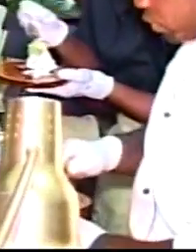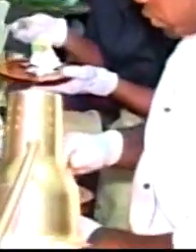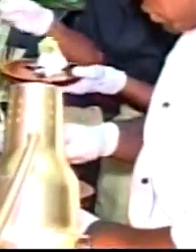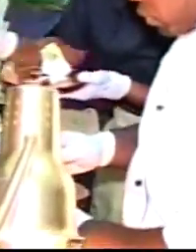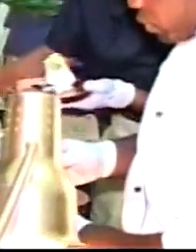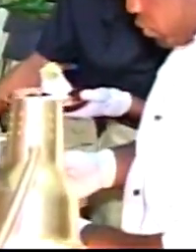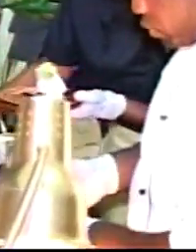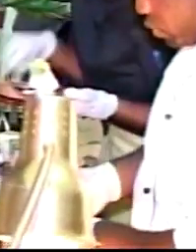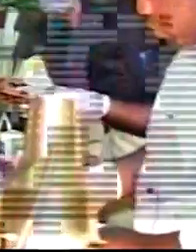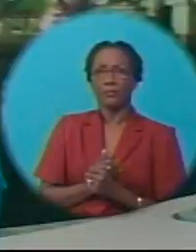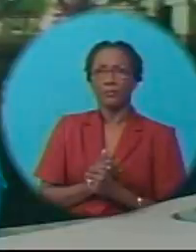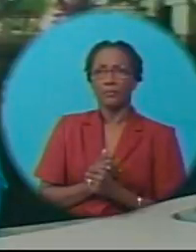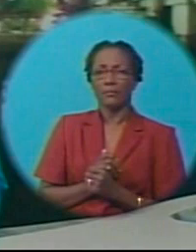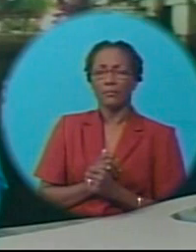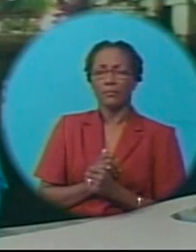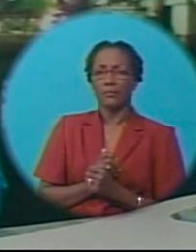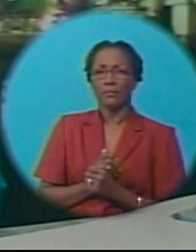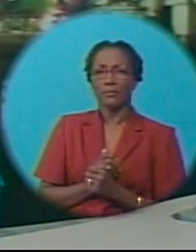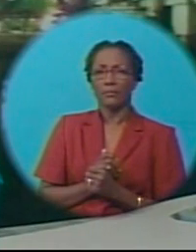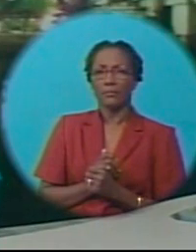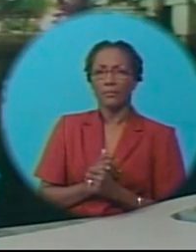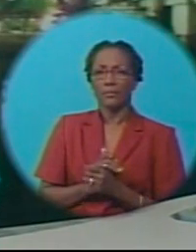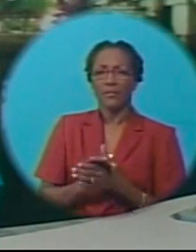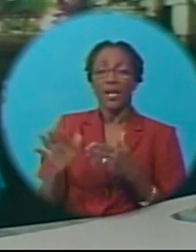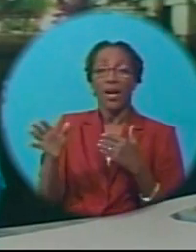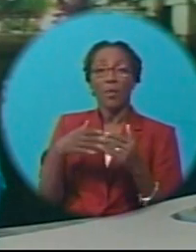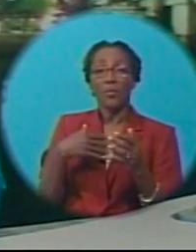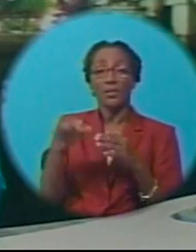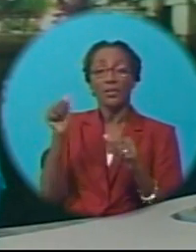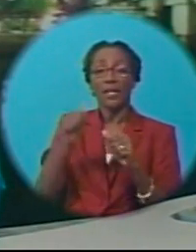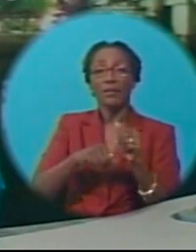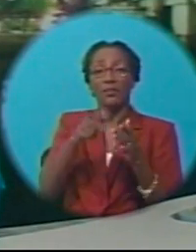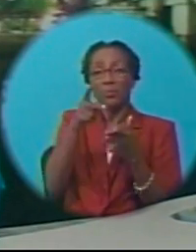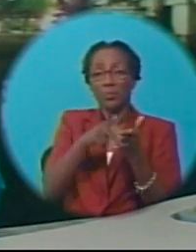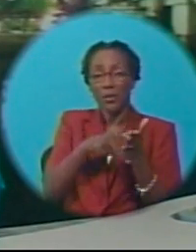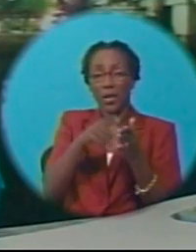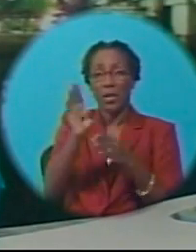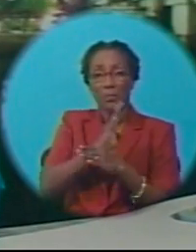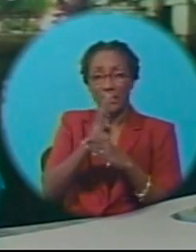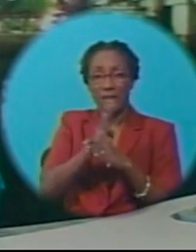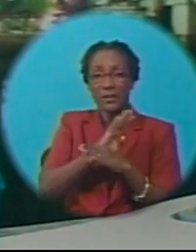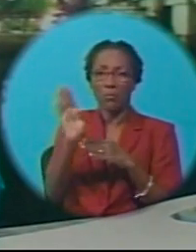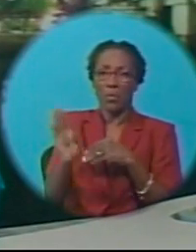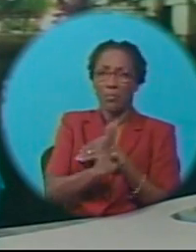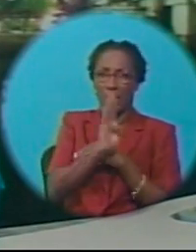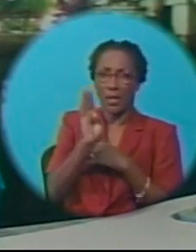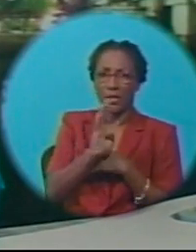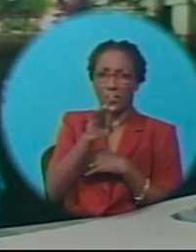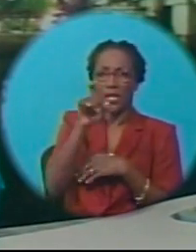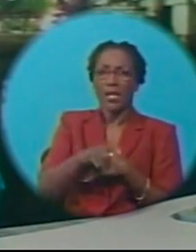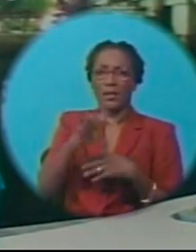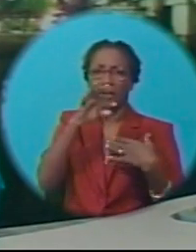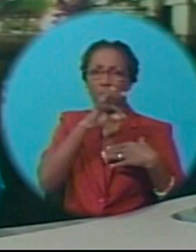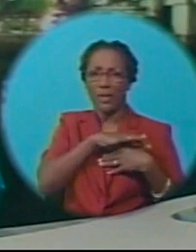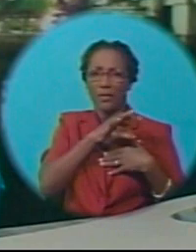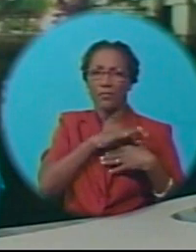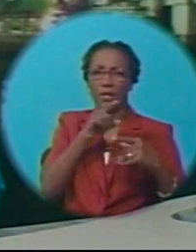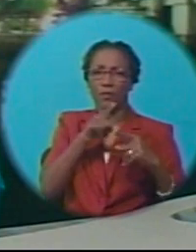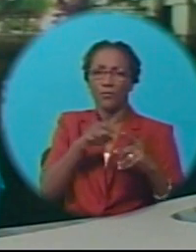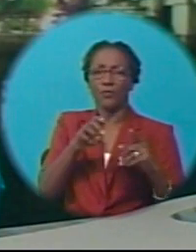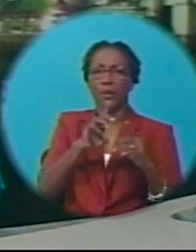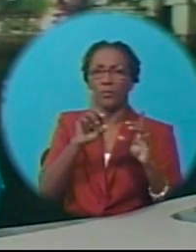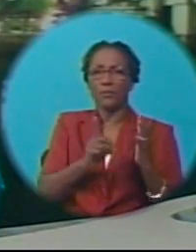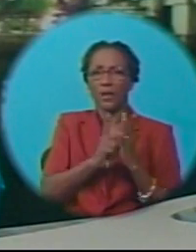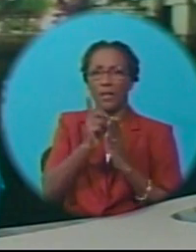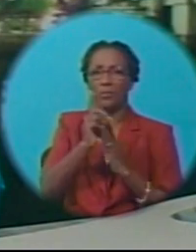to 20th. Almost every sector in Barbados and the region could benefit from the development and use of information and